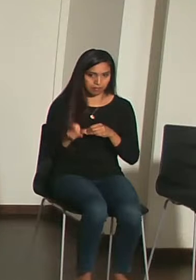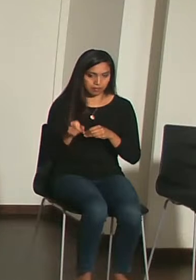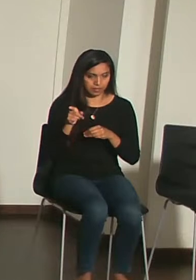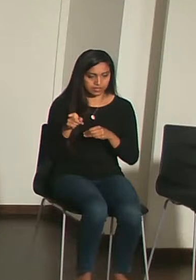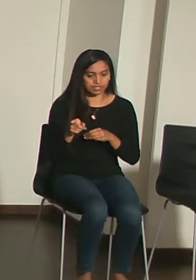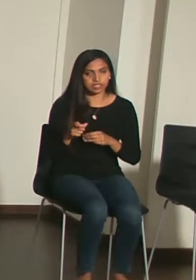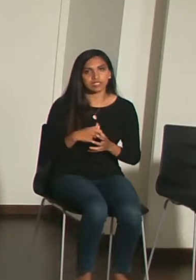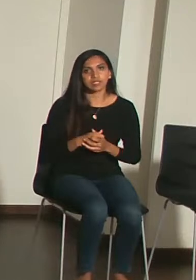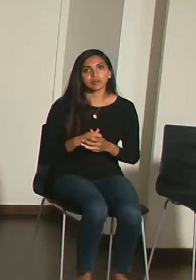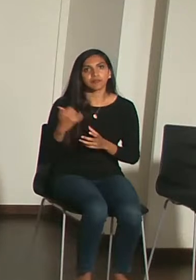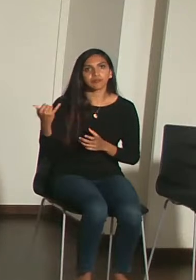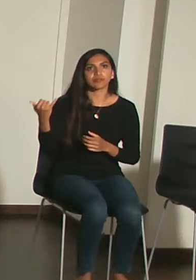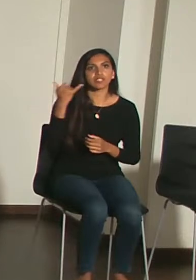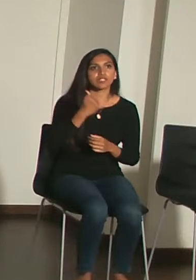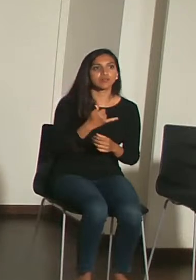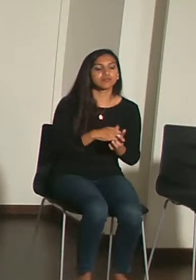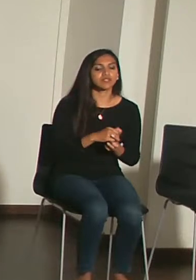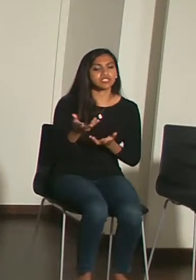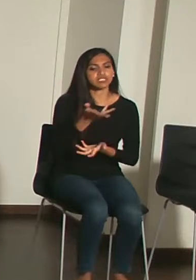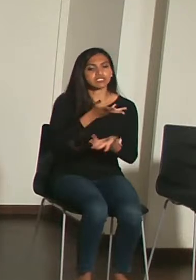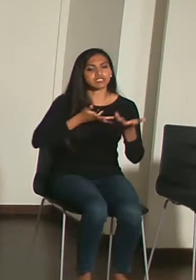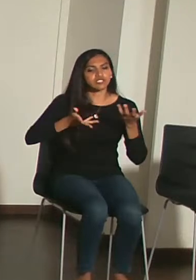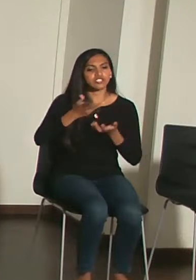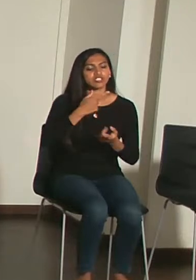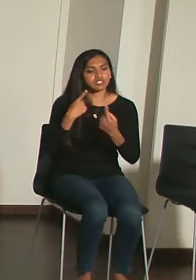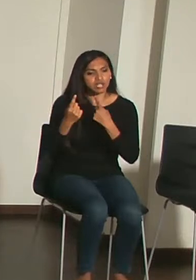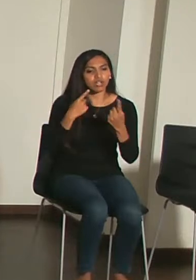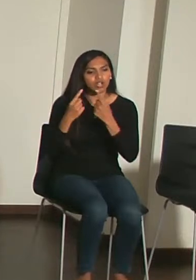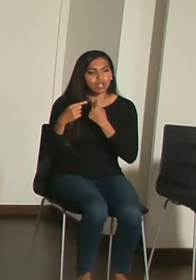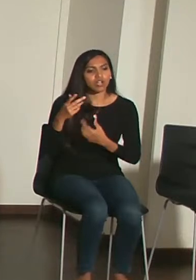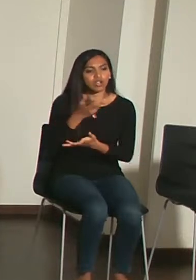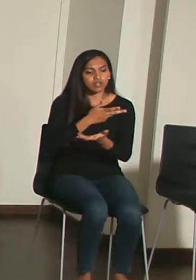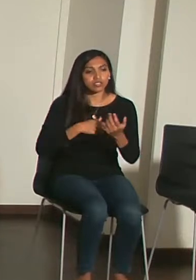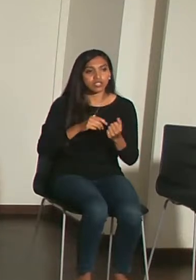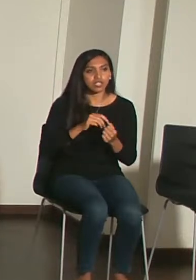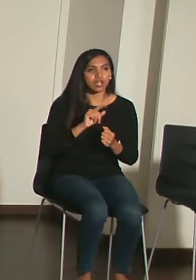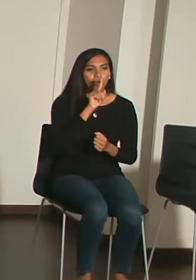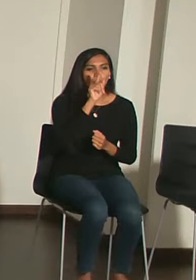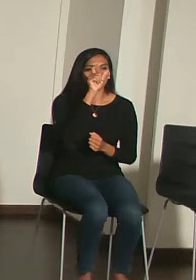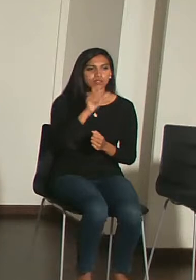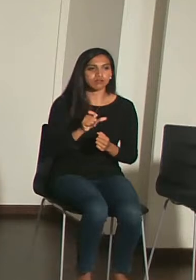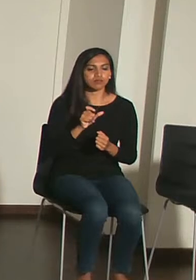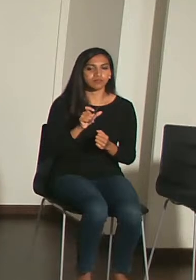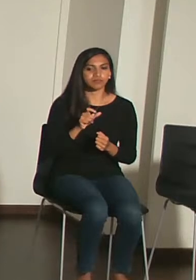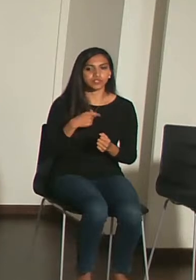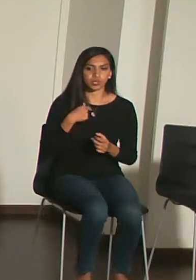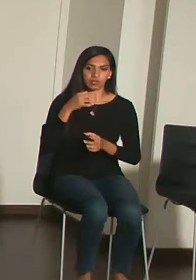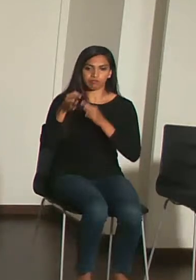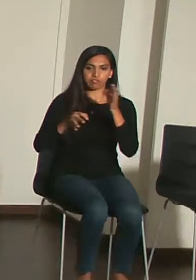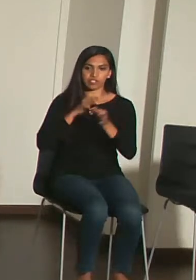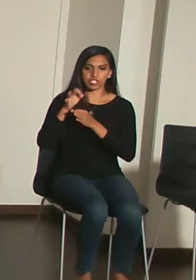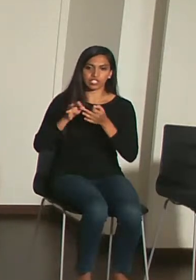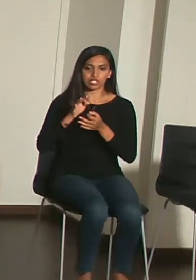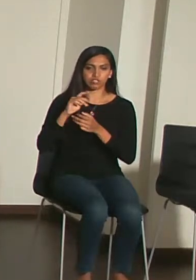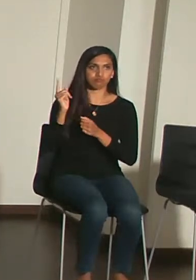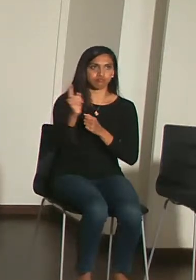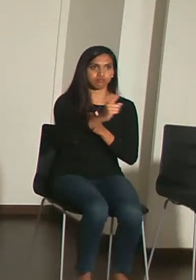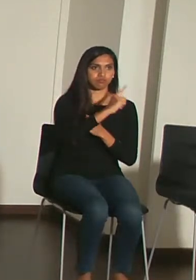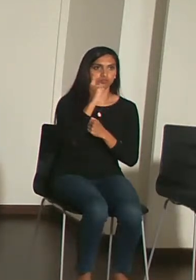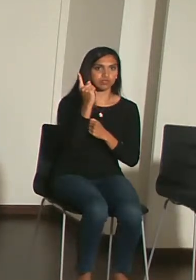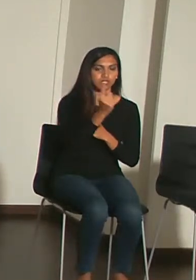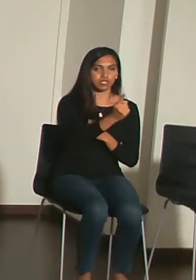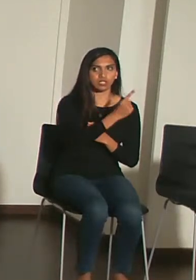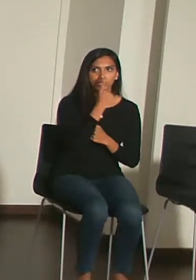also. And there was a whole discussion happening amongst the group of students. I had finished the tour, and it was